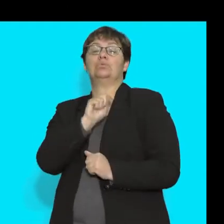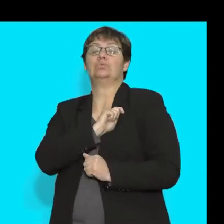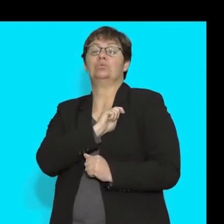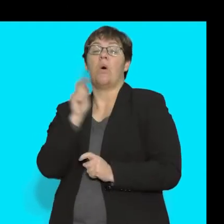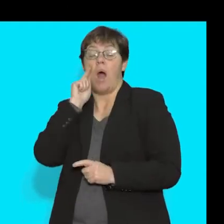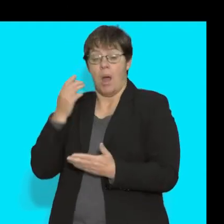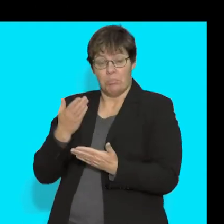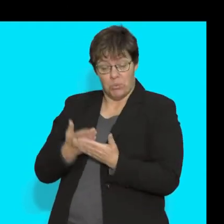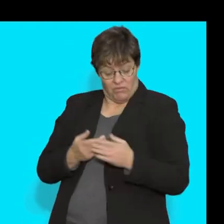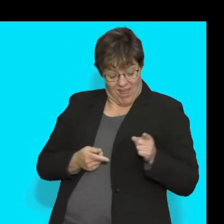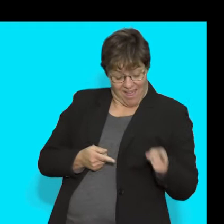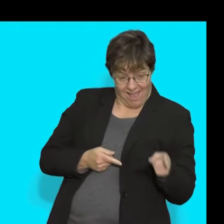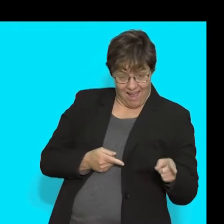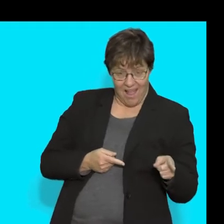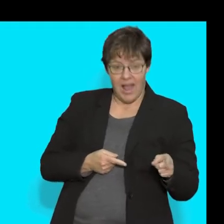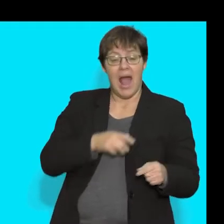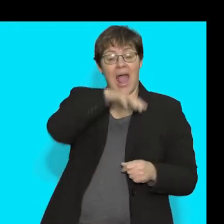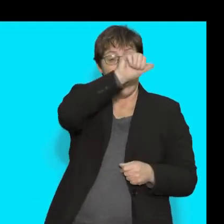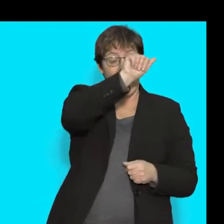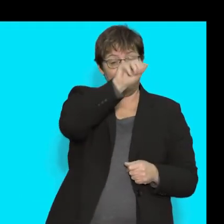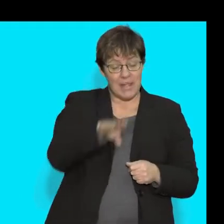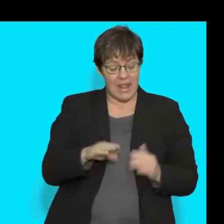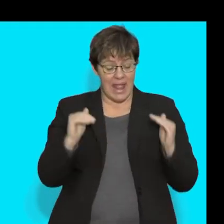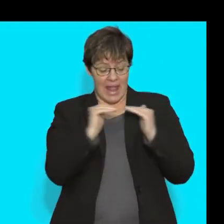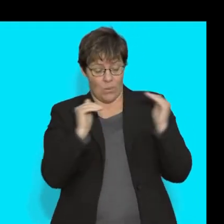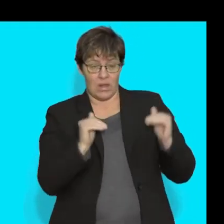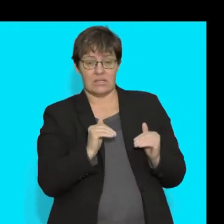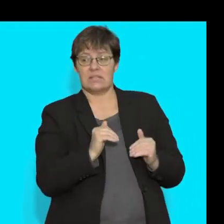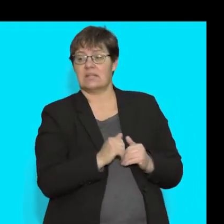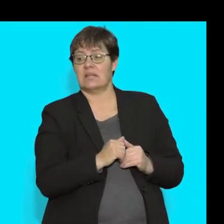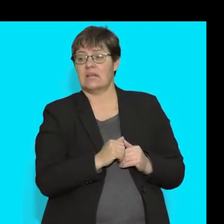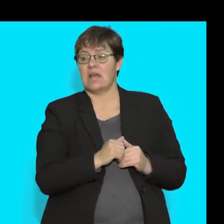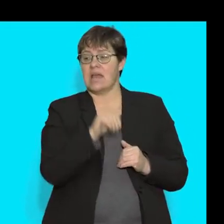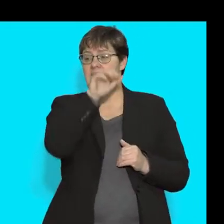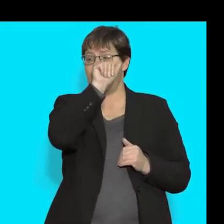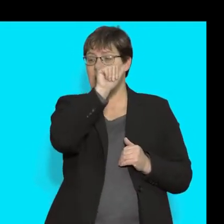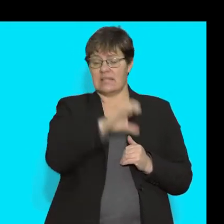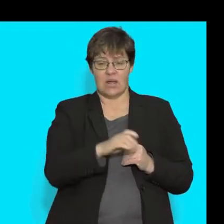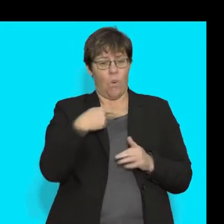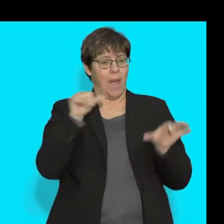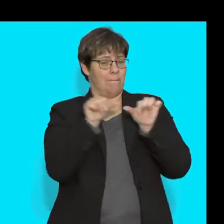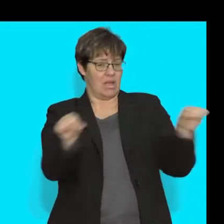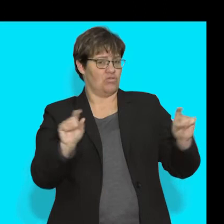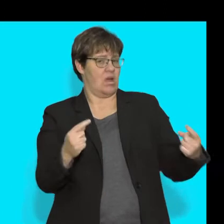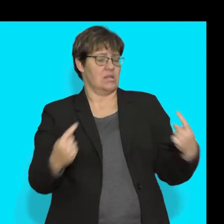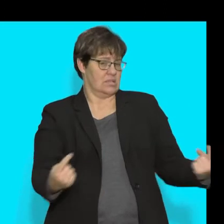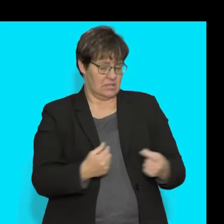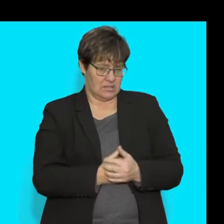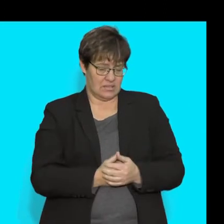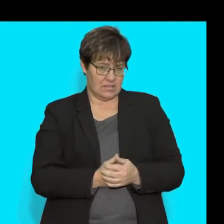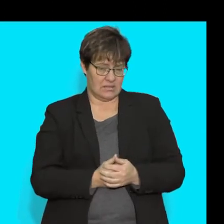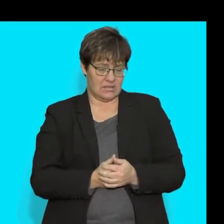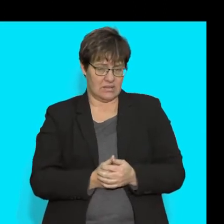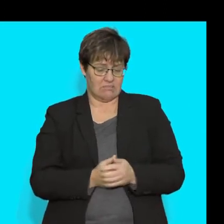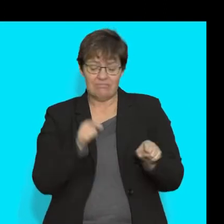after you prove what makes AB to be equal to AC. Because you can't measure them, remember that.